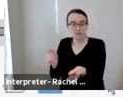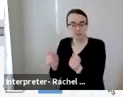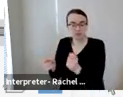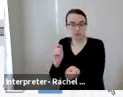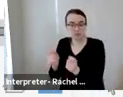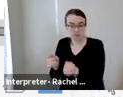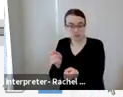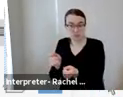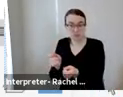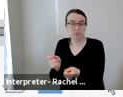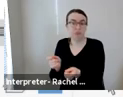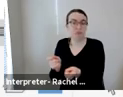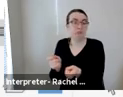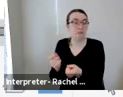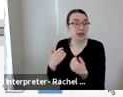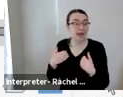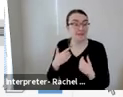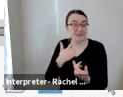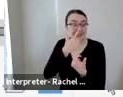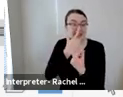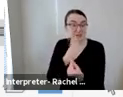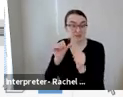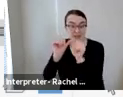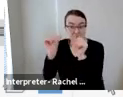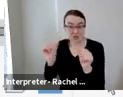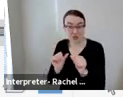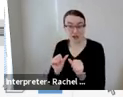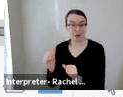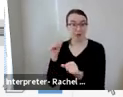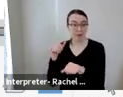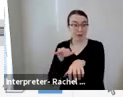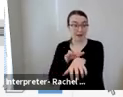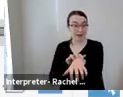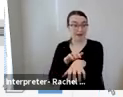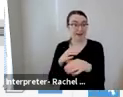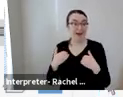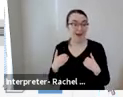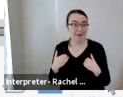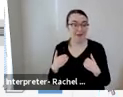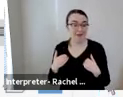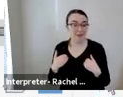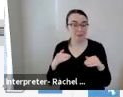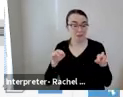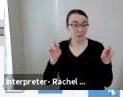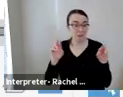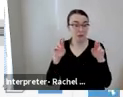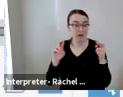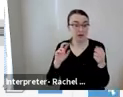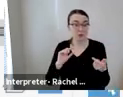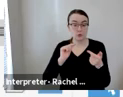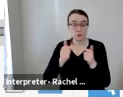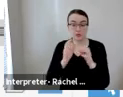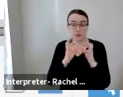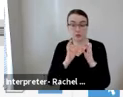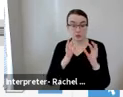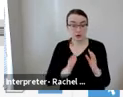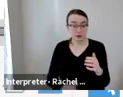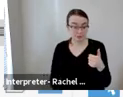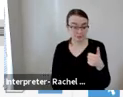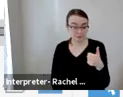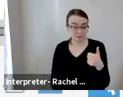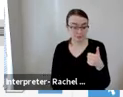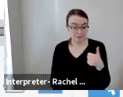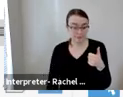And I've got a very interesting shape on the back of this thing, okay? I'm going to give myself good enough for